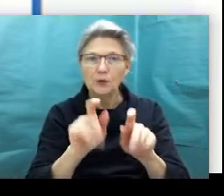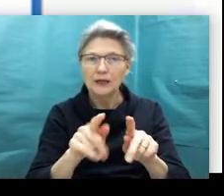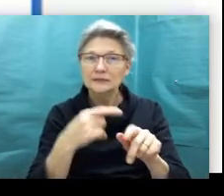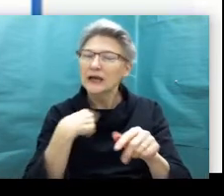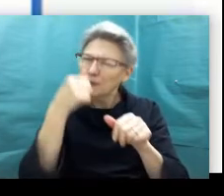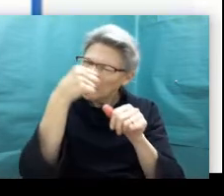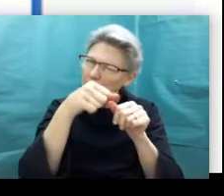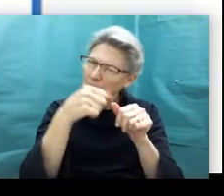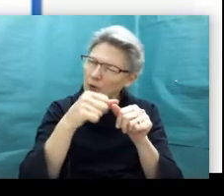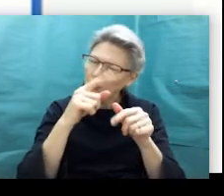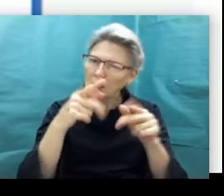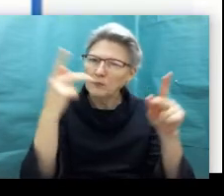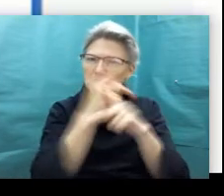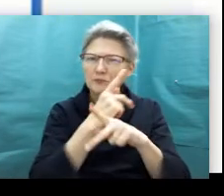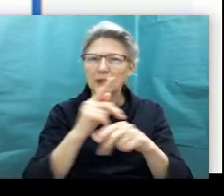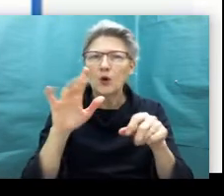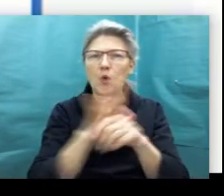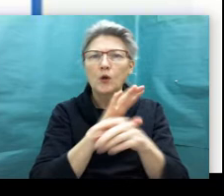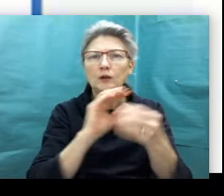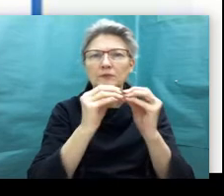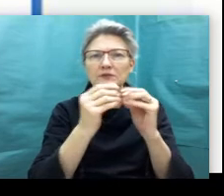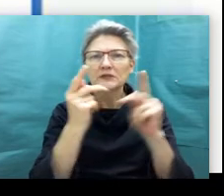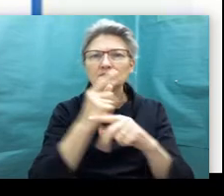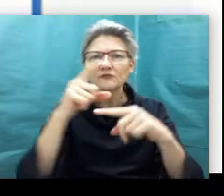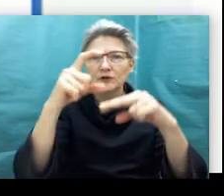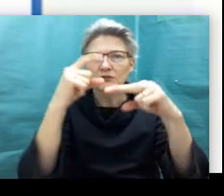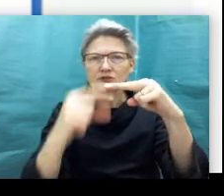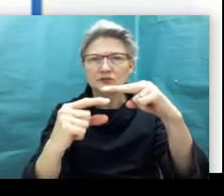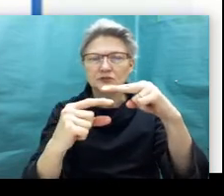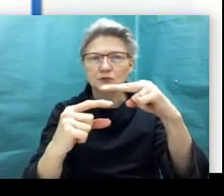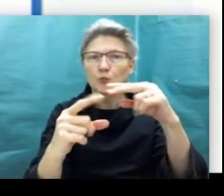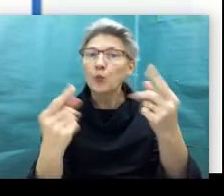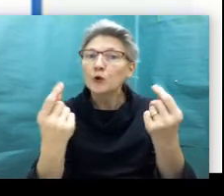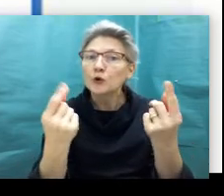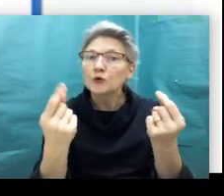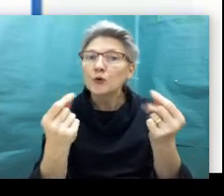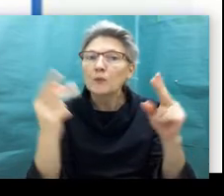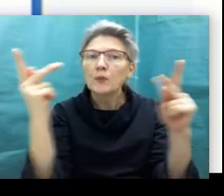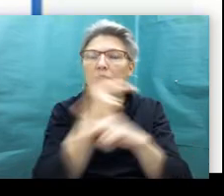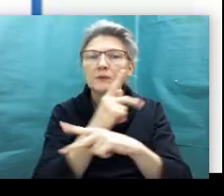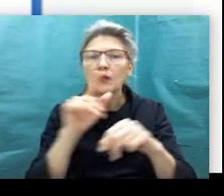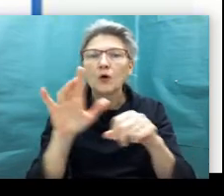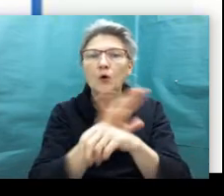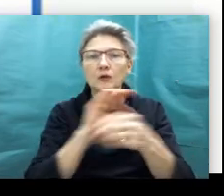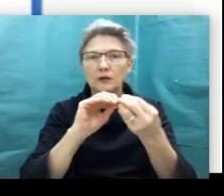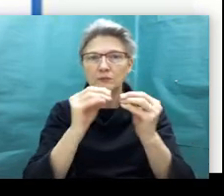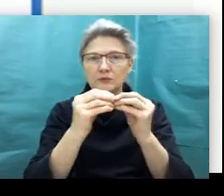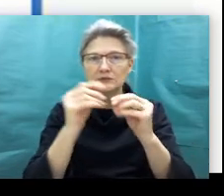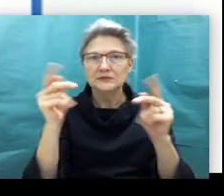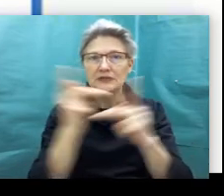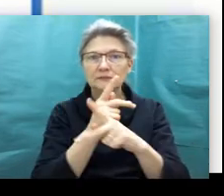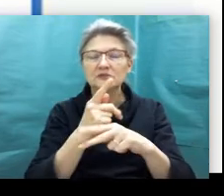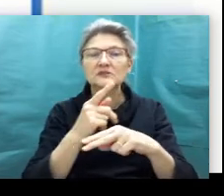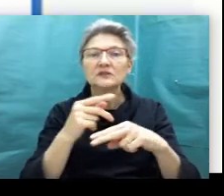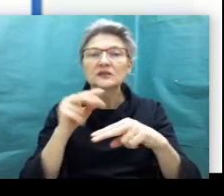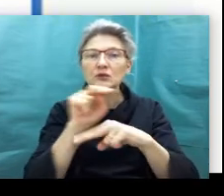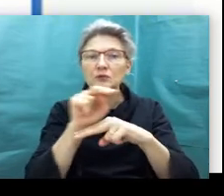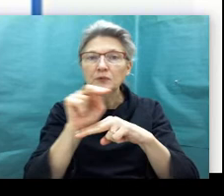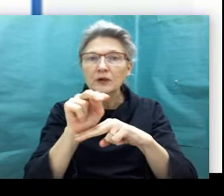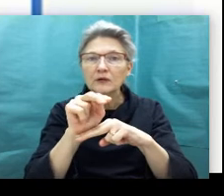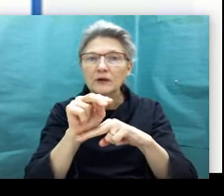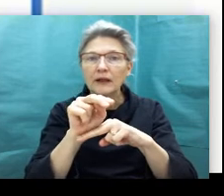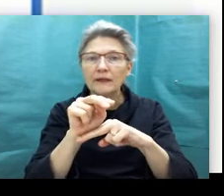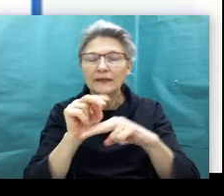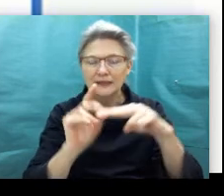I remember when I multiply a whole number by a fraction, what I do is I multiply the whole number times the numerator, and I keep